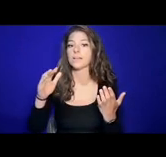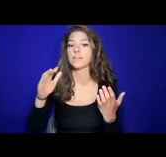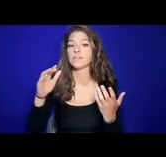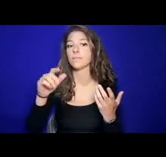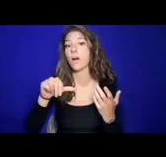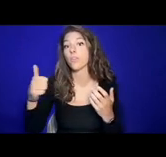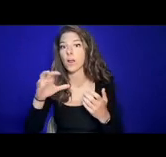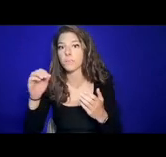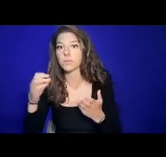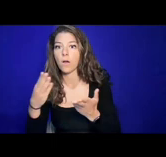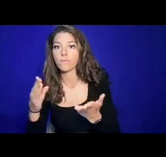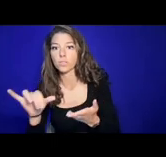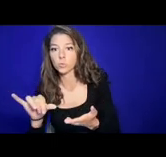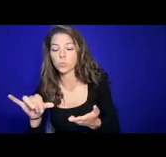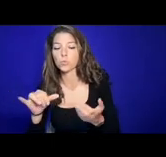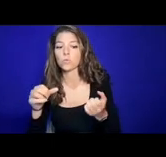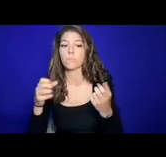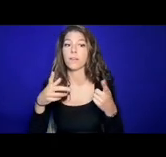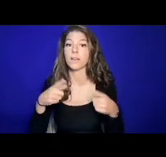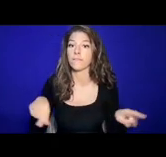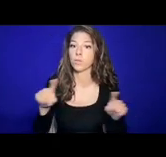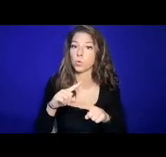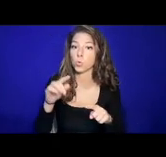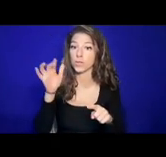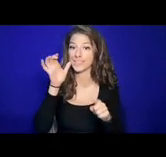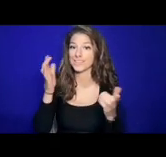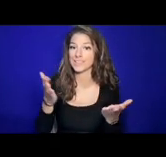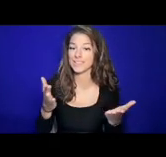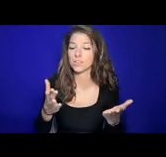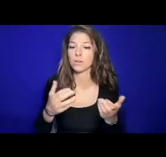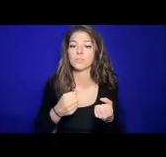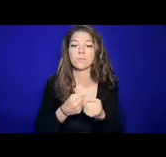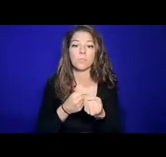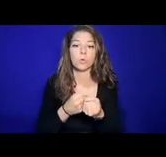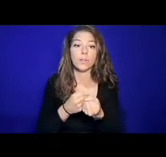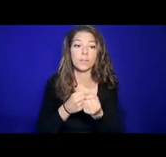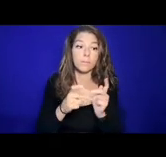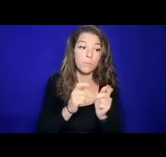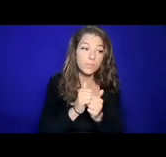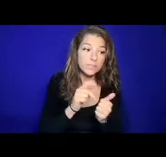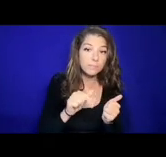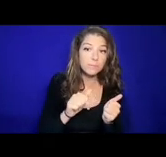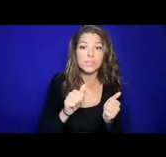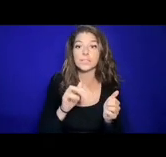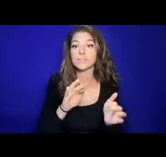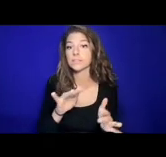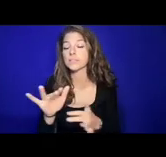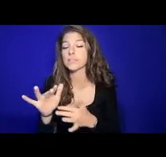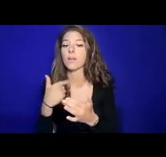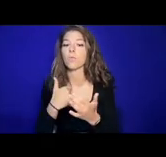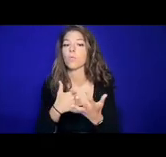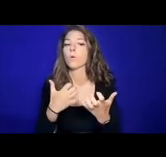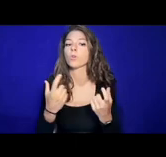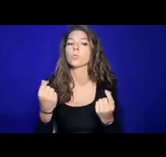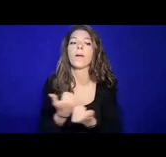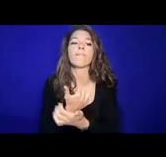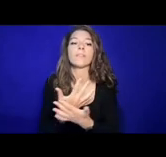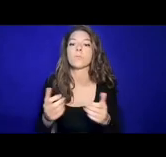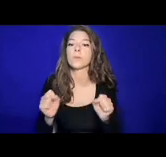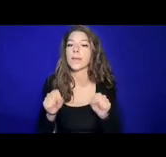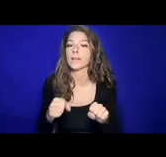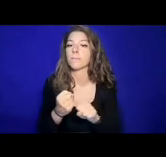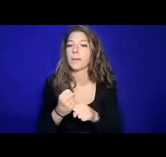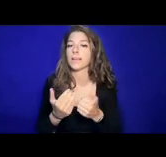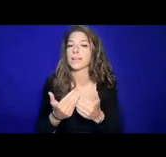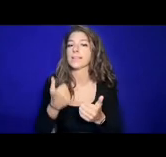well, because we know that many of you that are listening here are supporting people with disabilities, and we want to do everything we can to make it